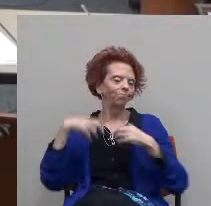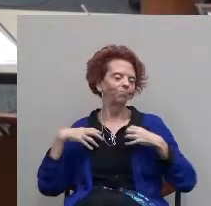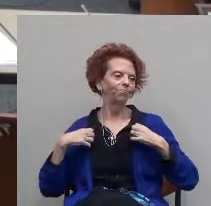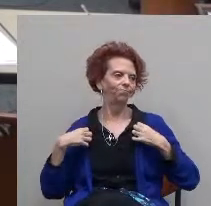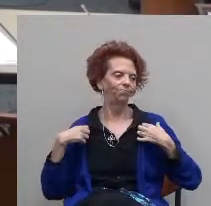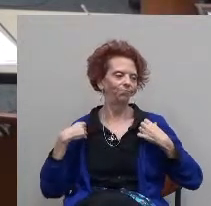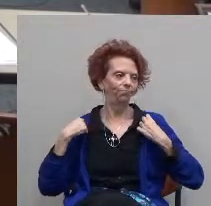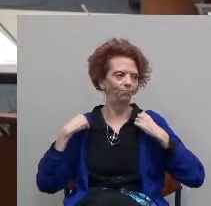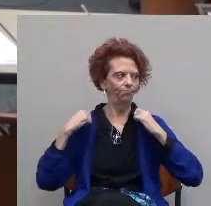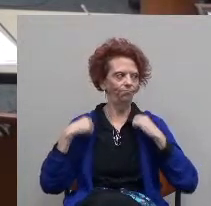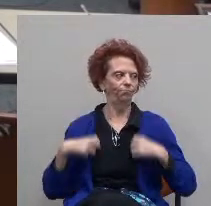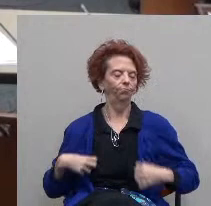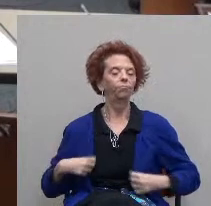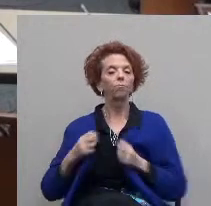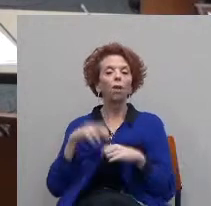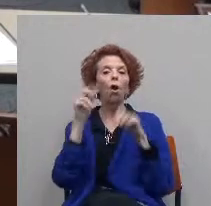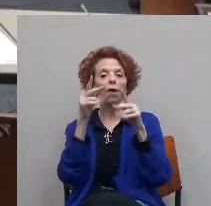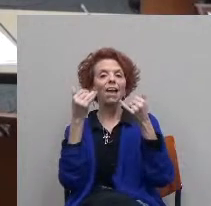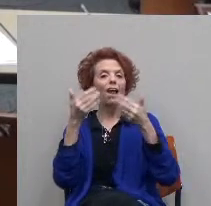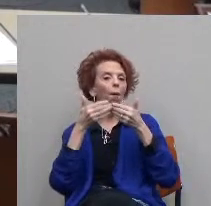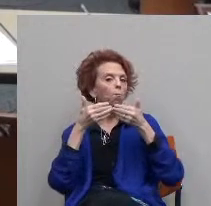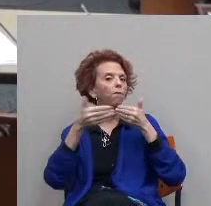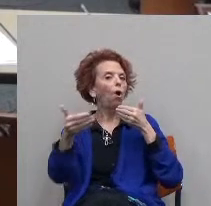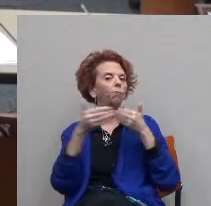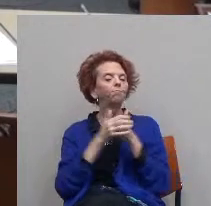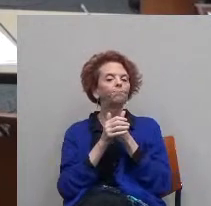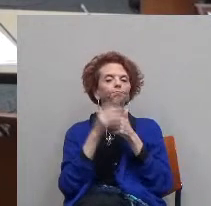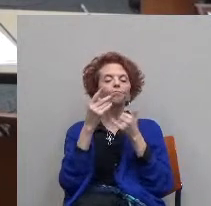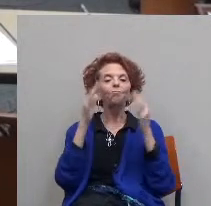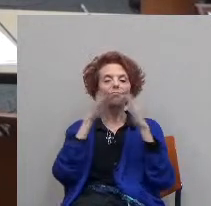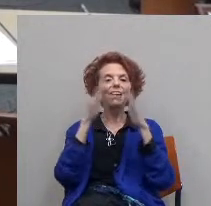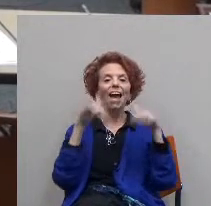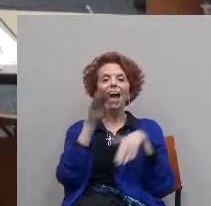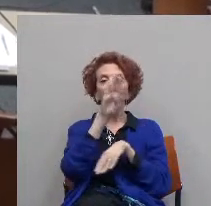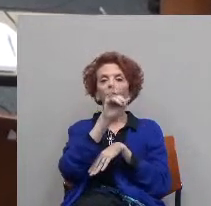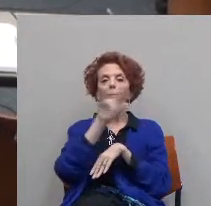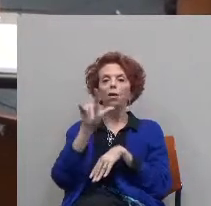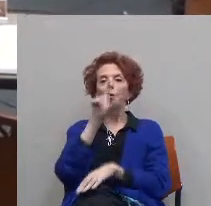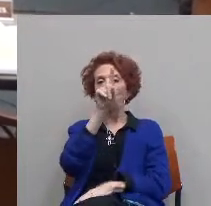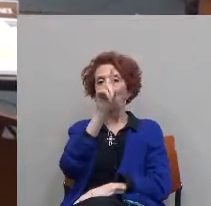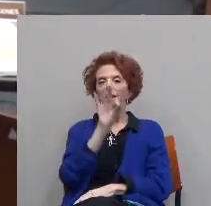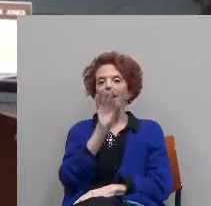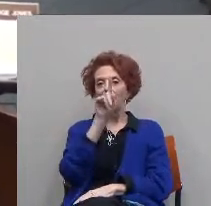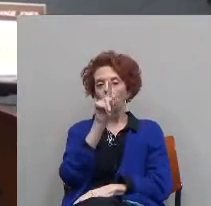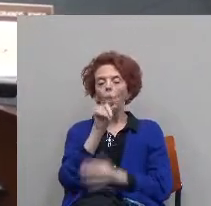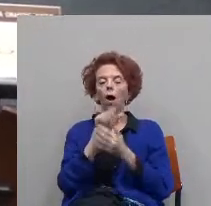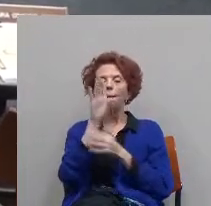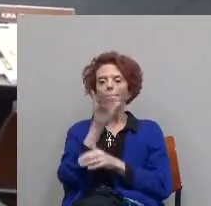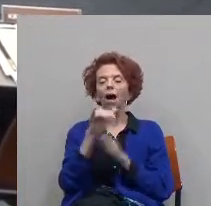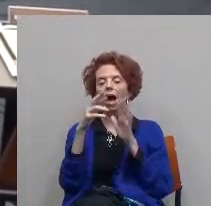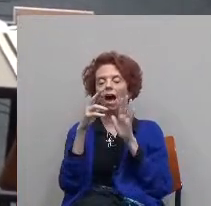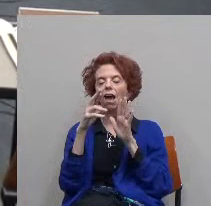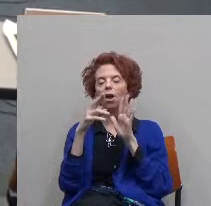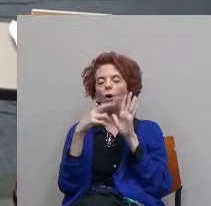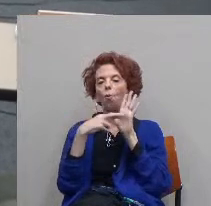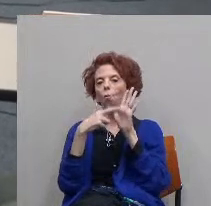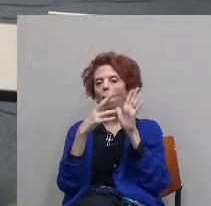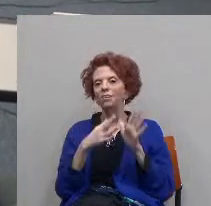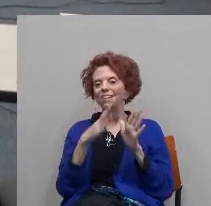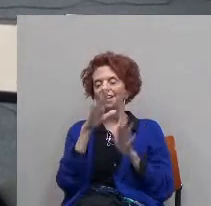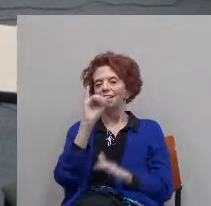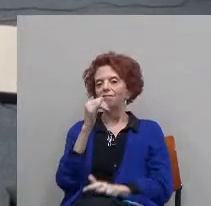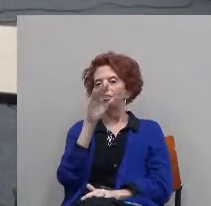You're welcome. Okay, moving on to the next one is House Bill 191 by Representative